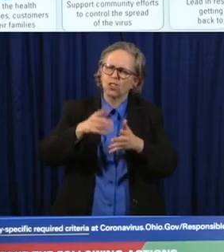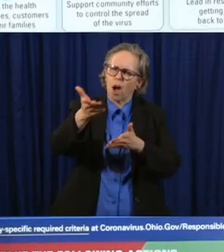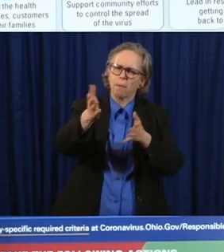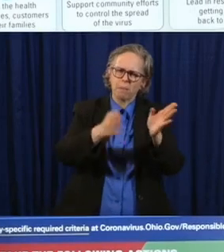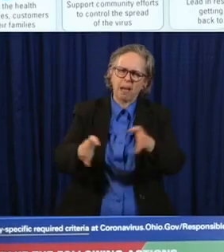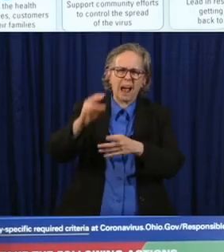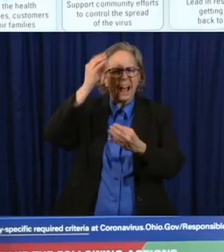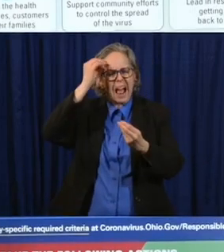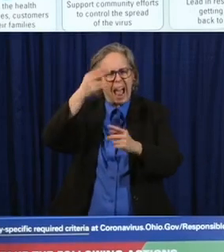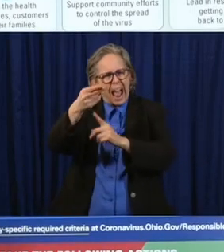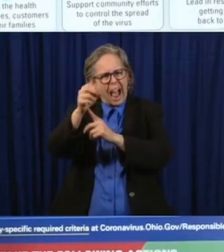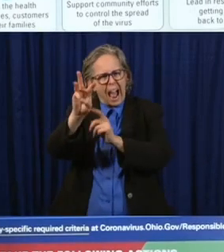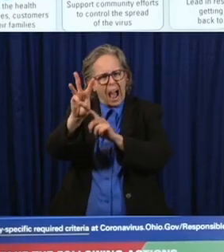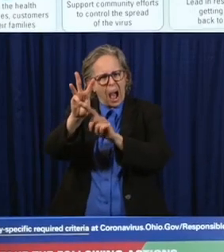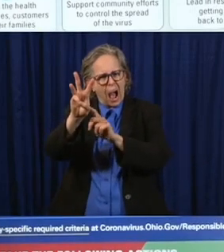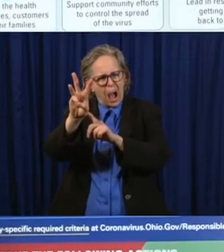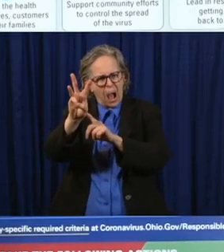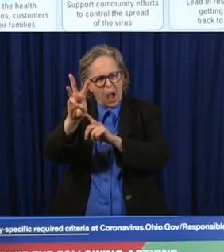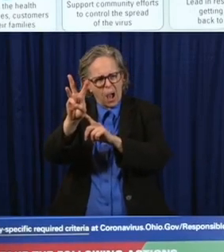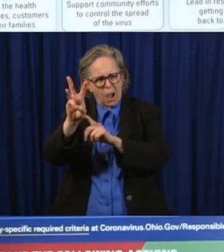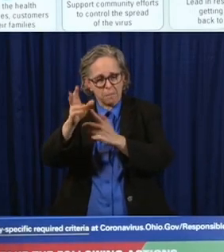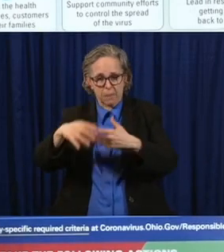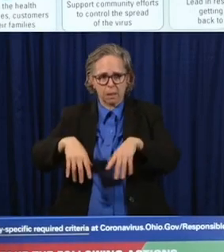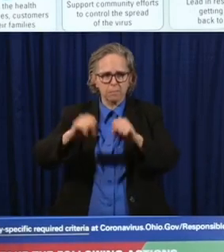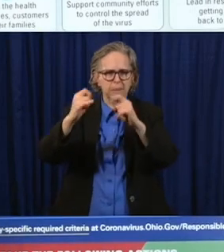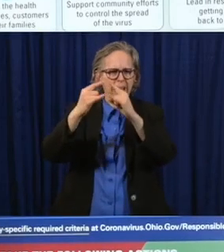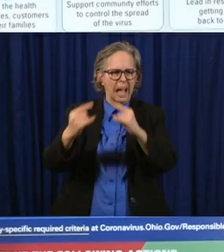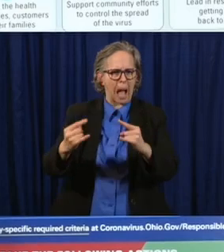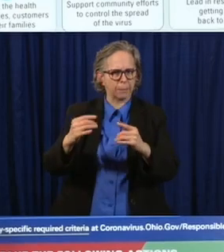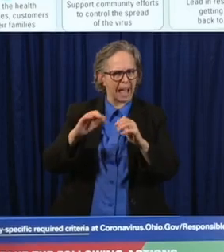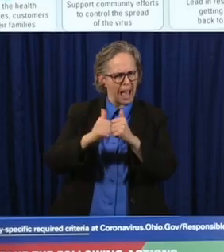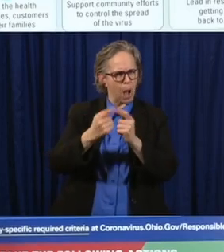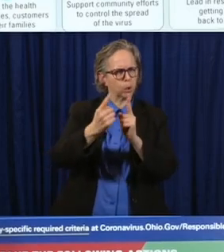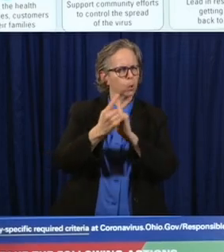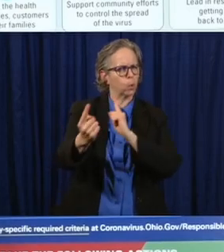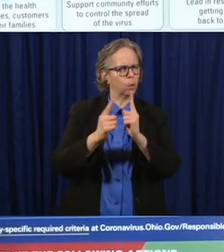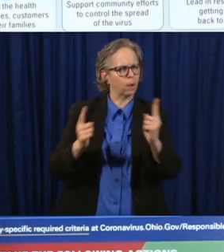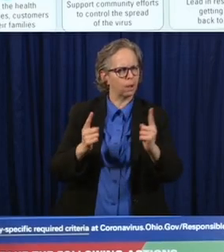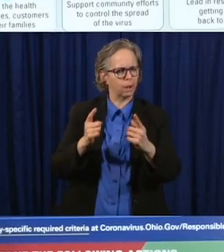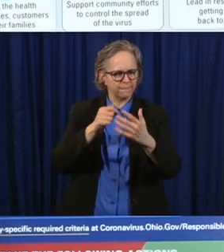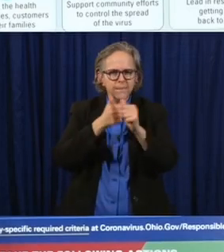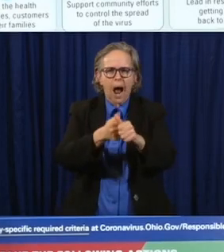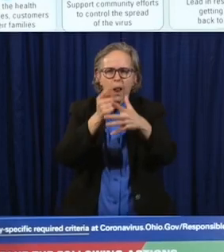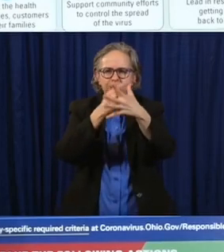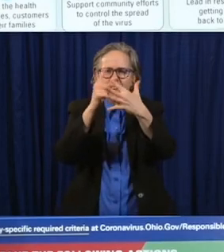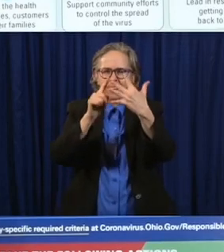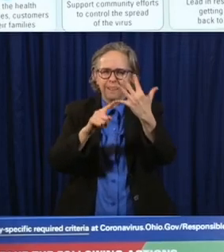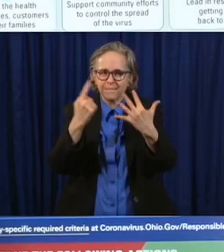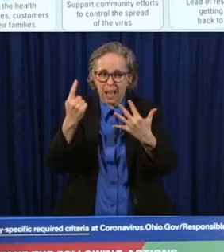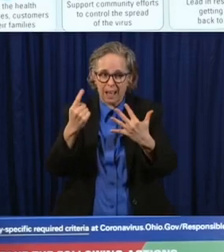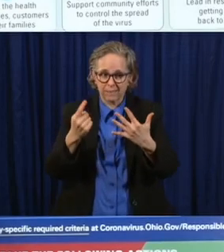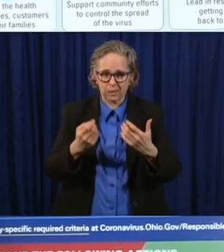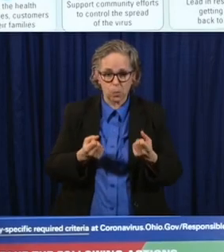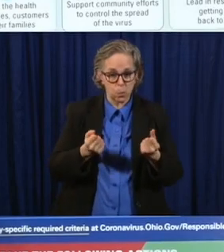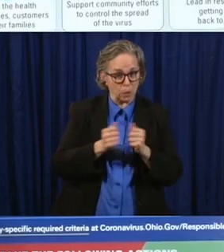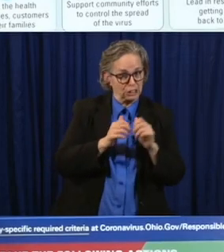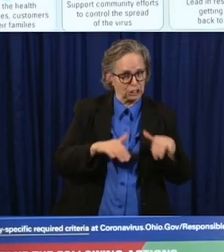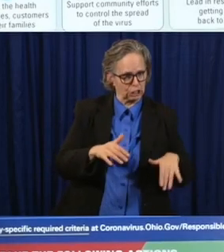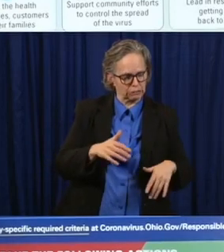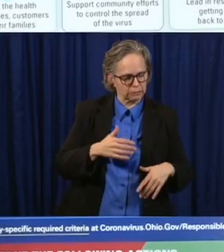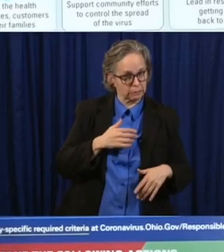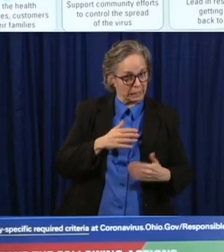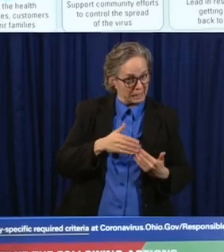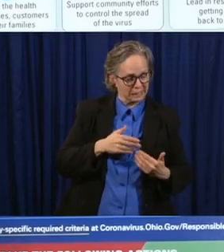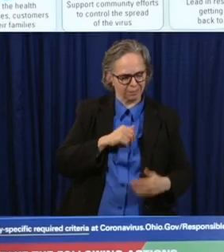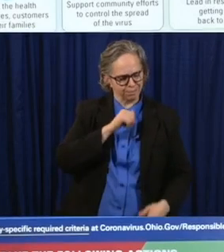be able to do the social distancing. And, obviously with children it is not particularly easy, but if there's ways